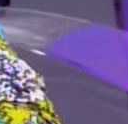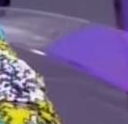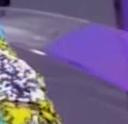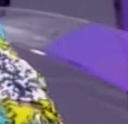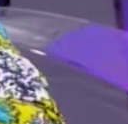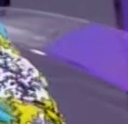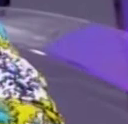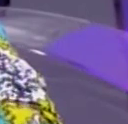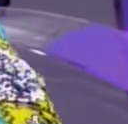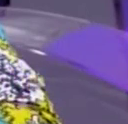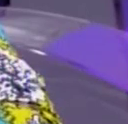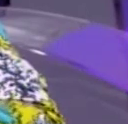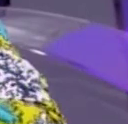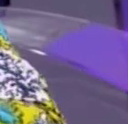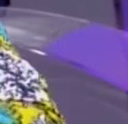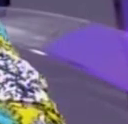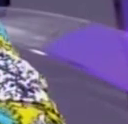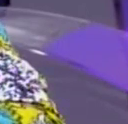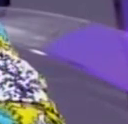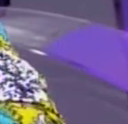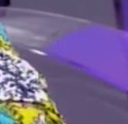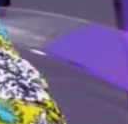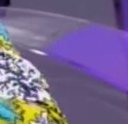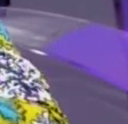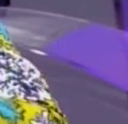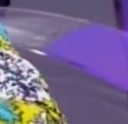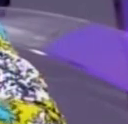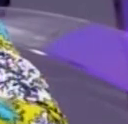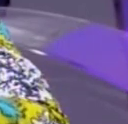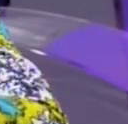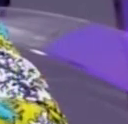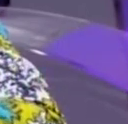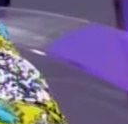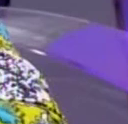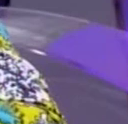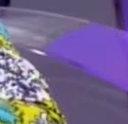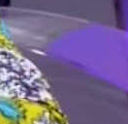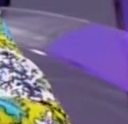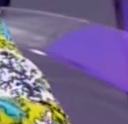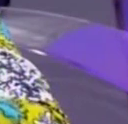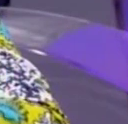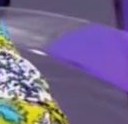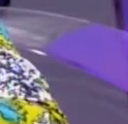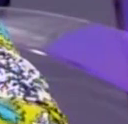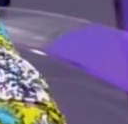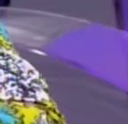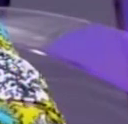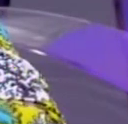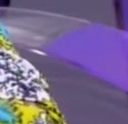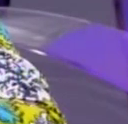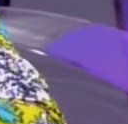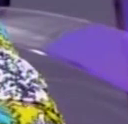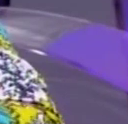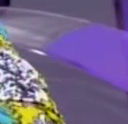collectively they make a big block. That's when government can come in. But at individual level, we encourage people to take care of their own